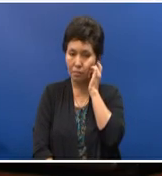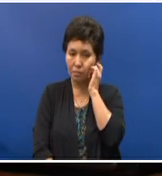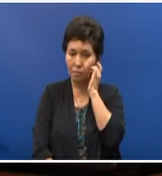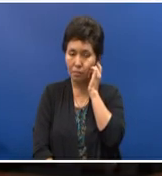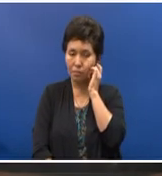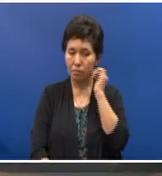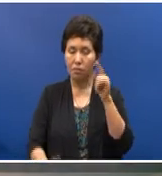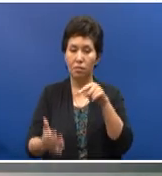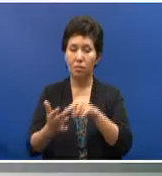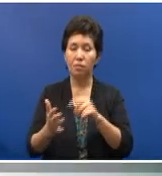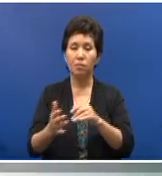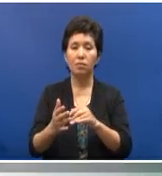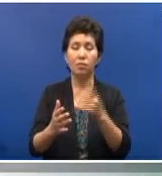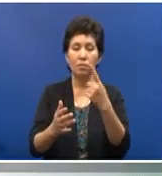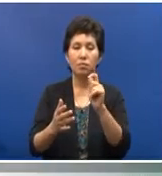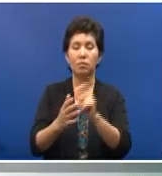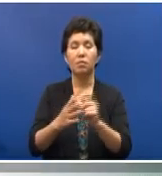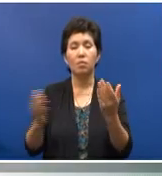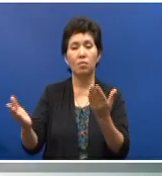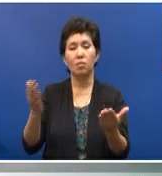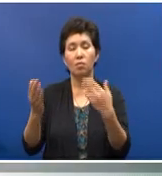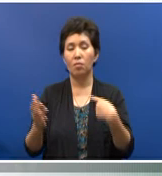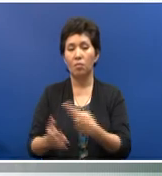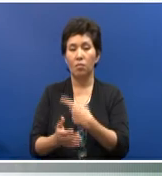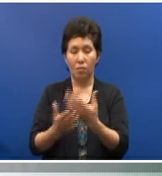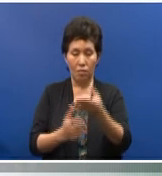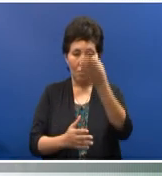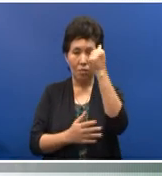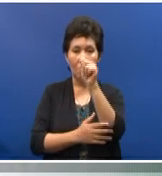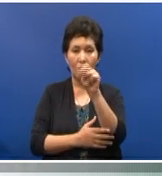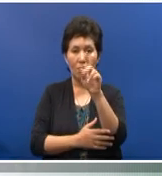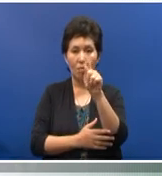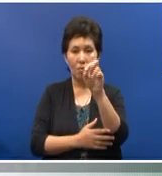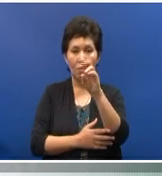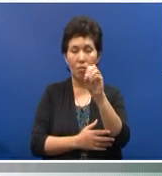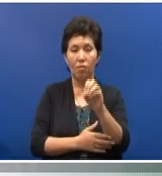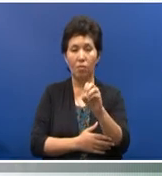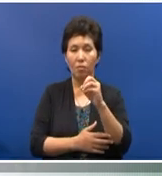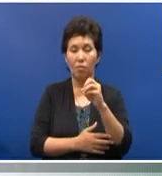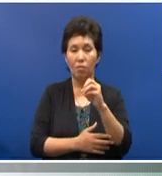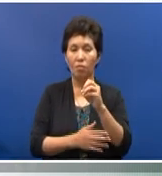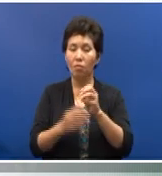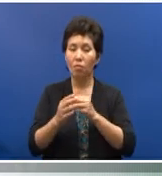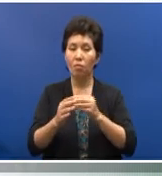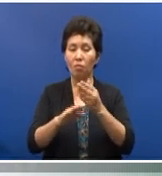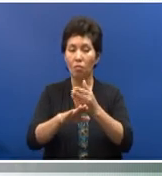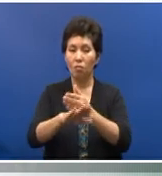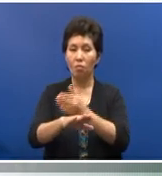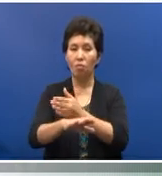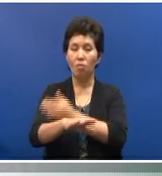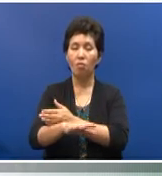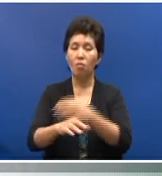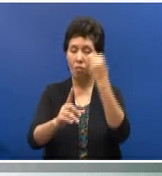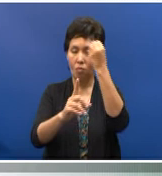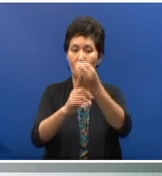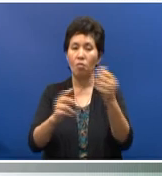The comparative approach, okay, when we learn anthropology, teaches us to assess foreign culture